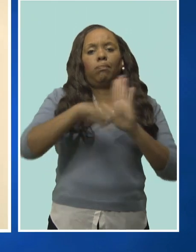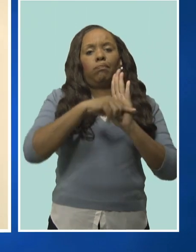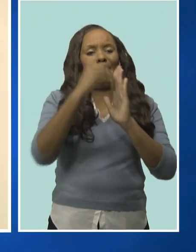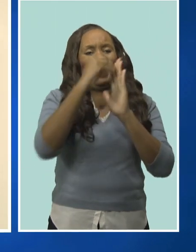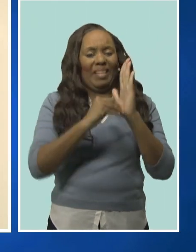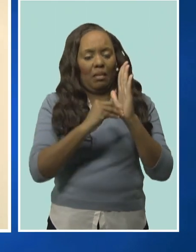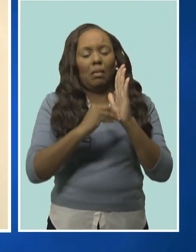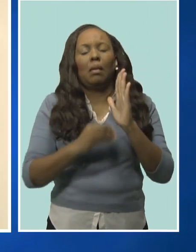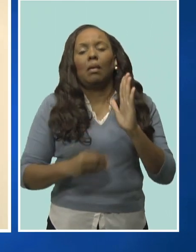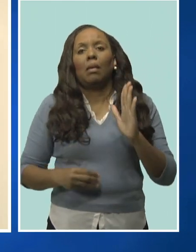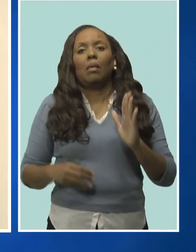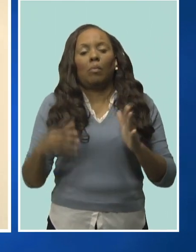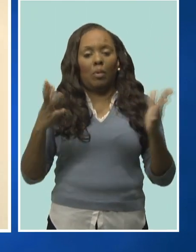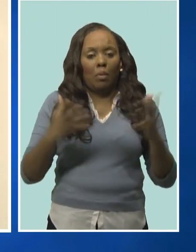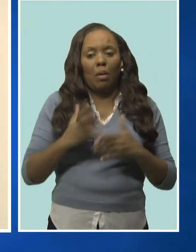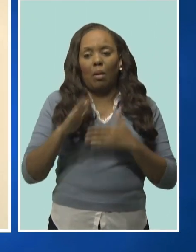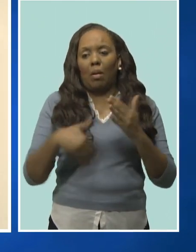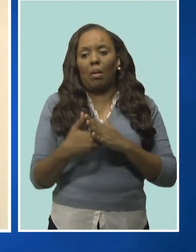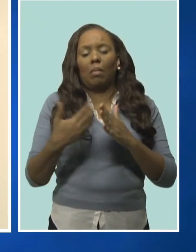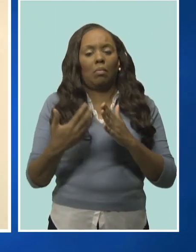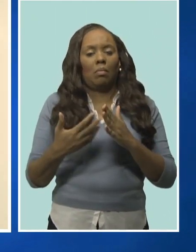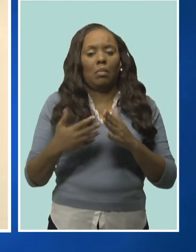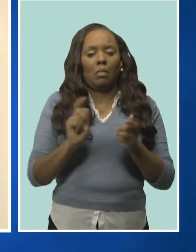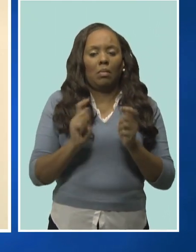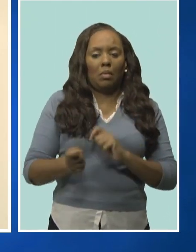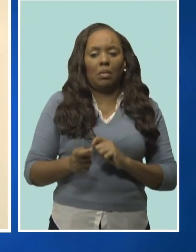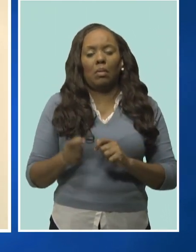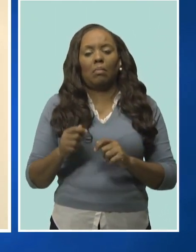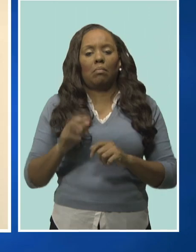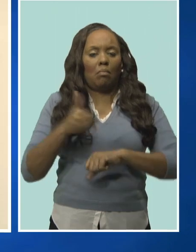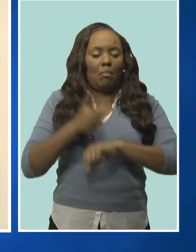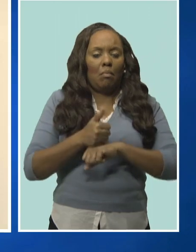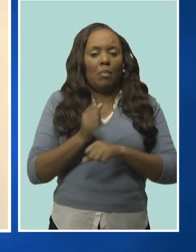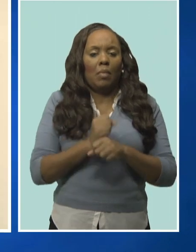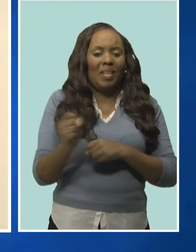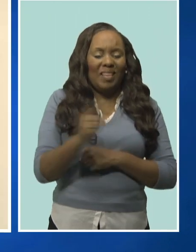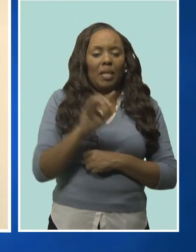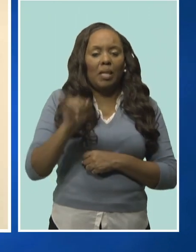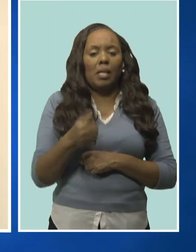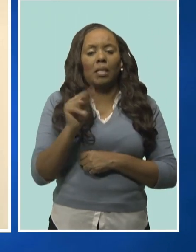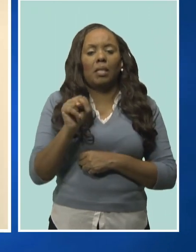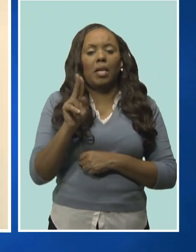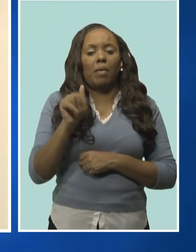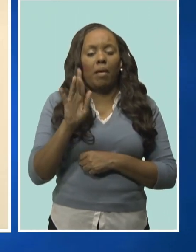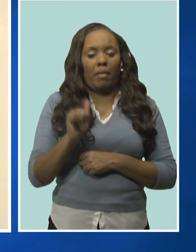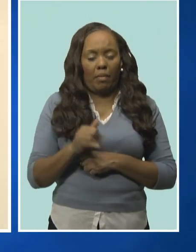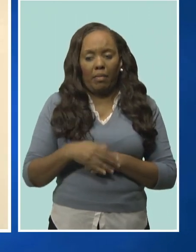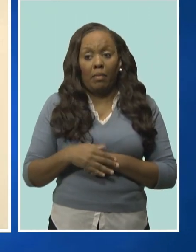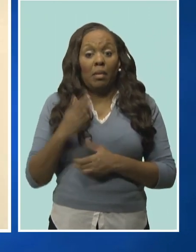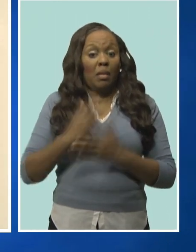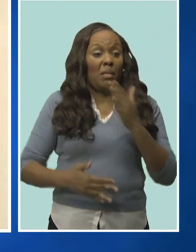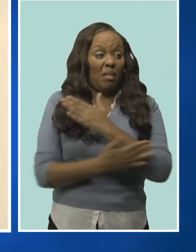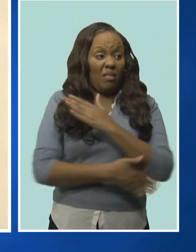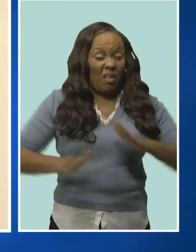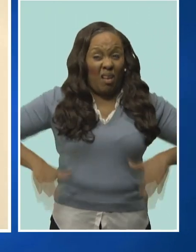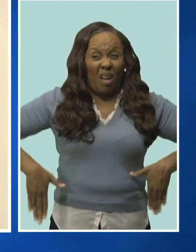play by January 2024. We accept that there are some countries that have not yet implemented the global rules, but there are some for